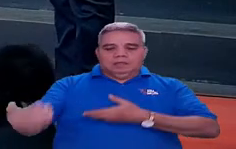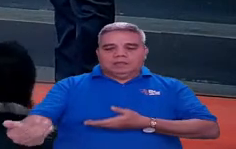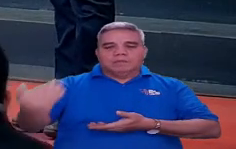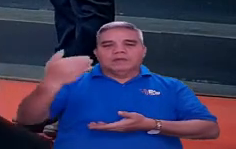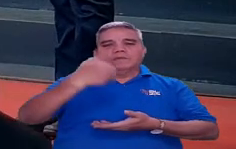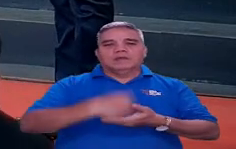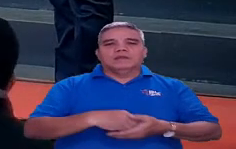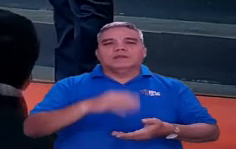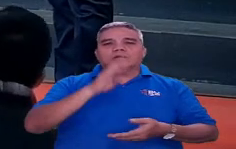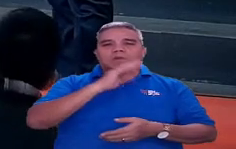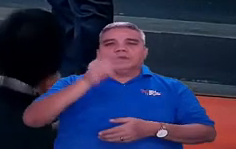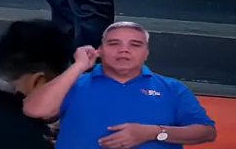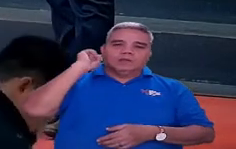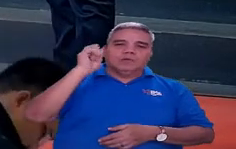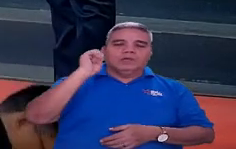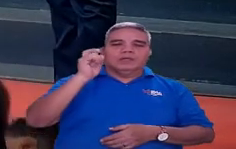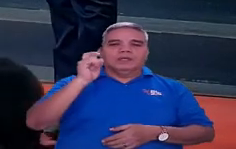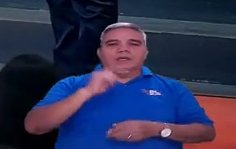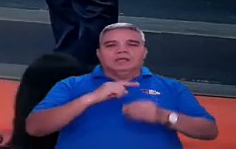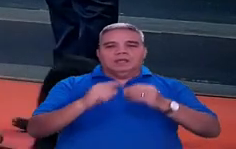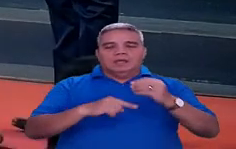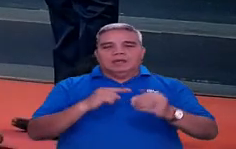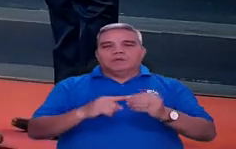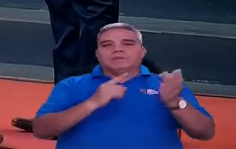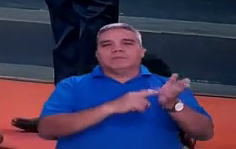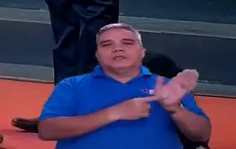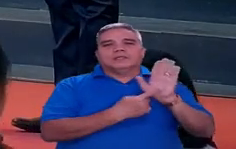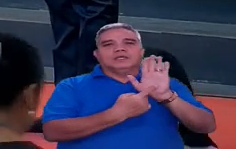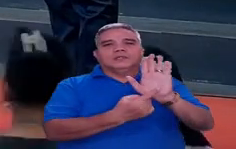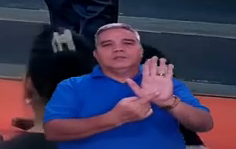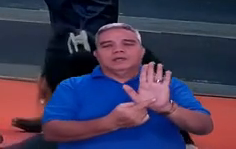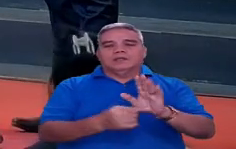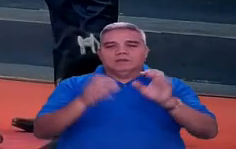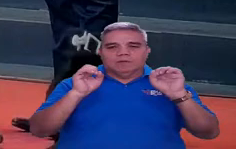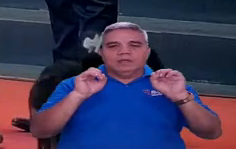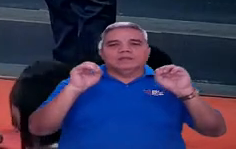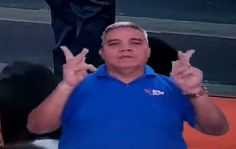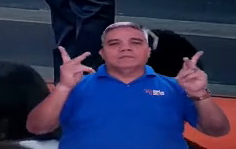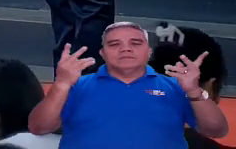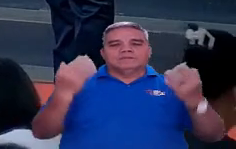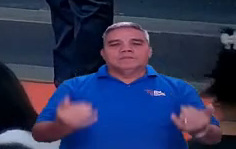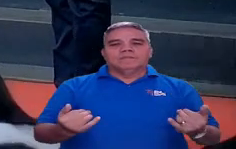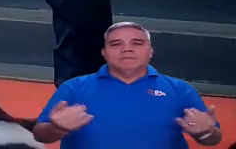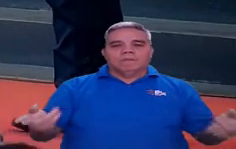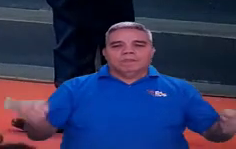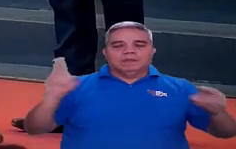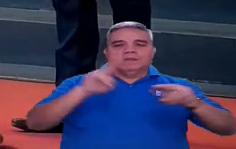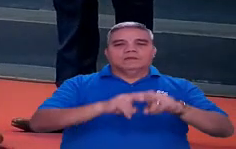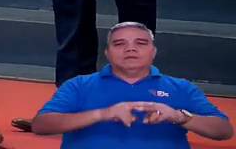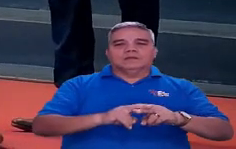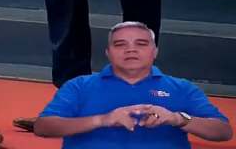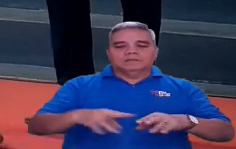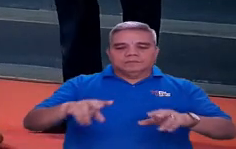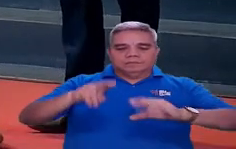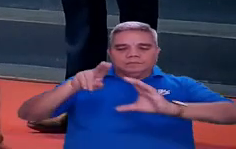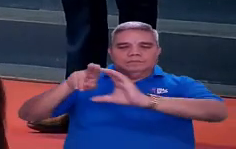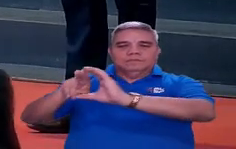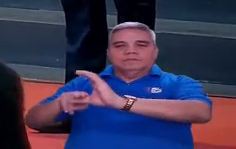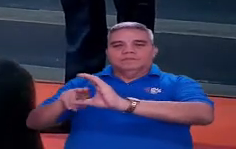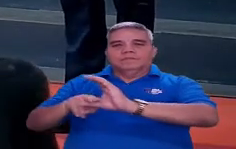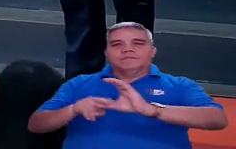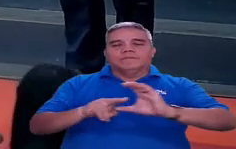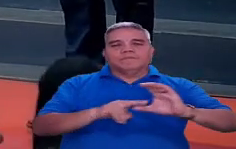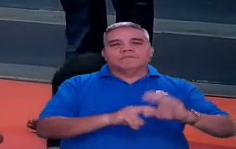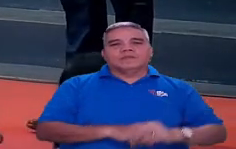up here. We can be quick about our presentations tonight, all right? Just occupy and stay in these front rows.